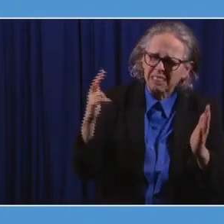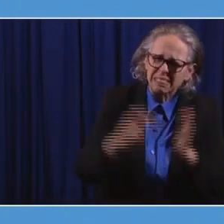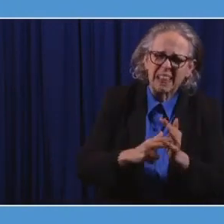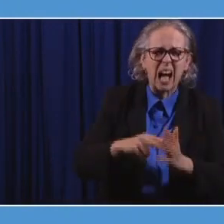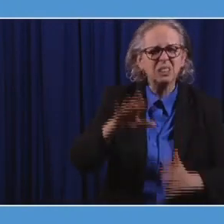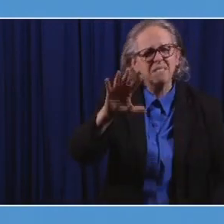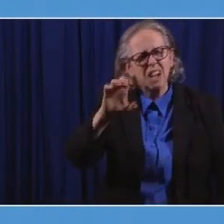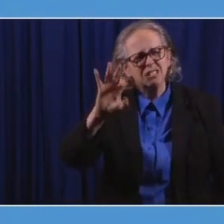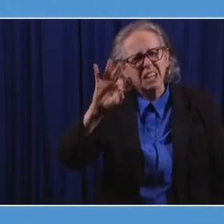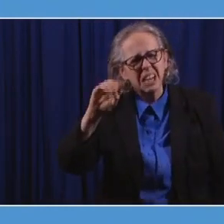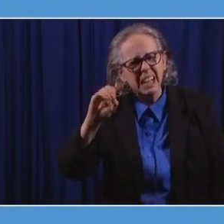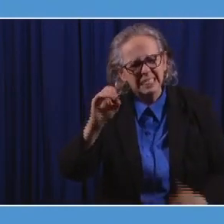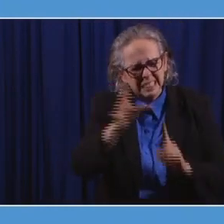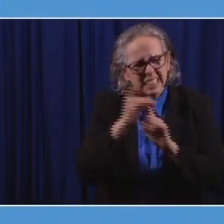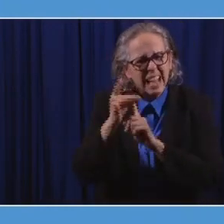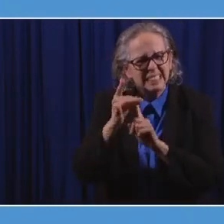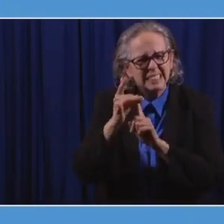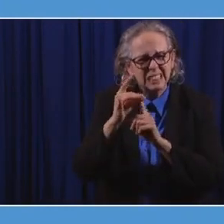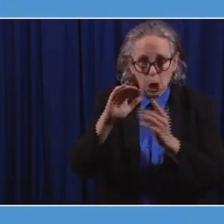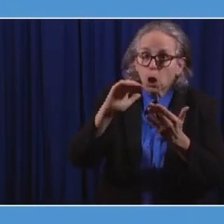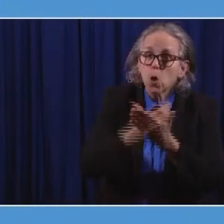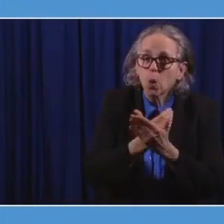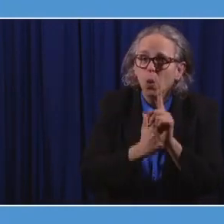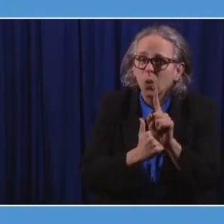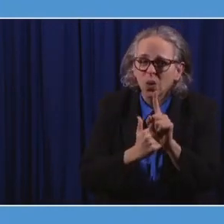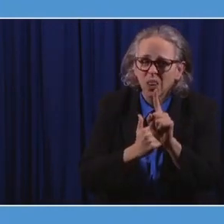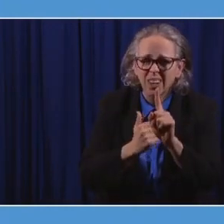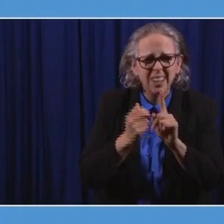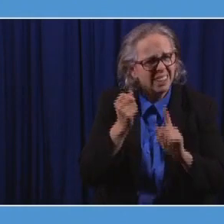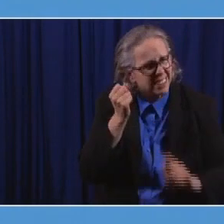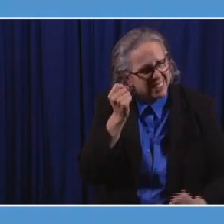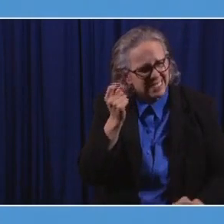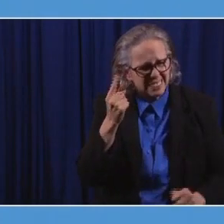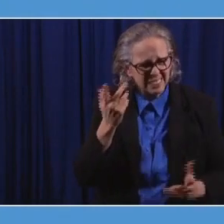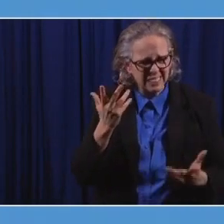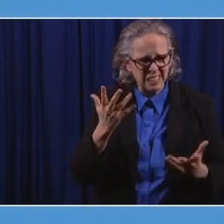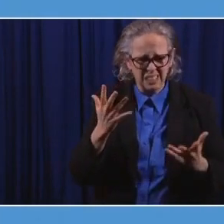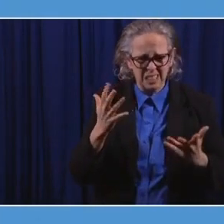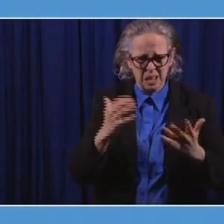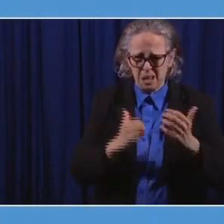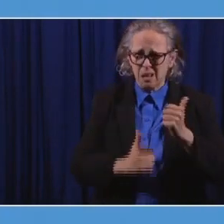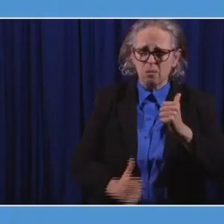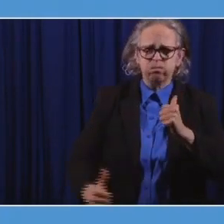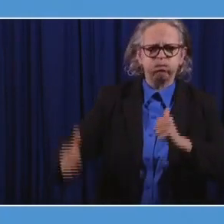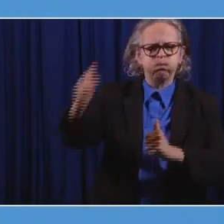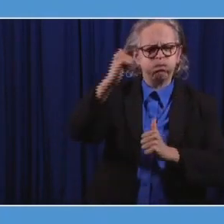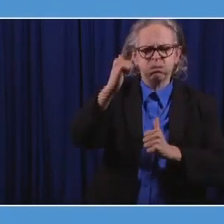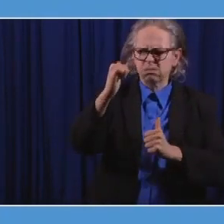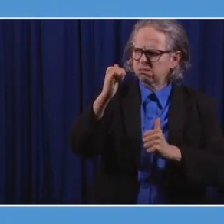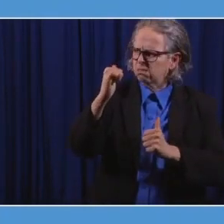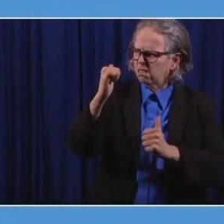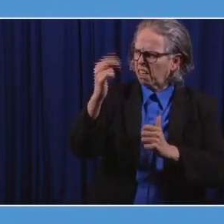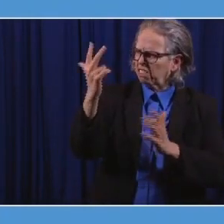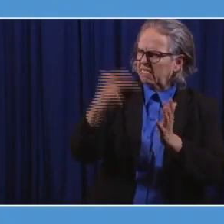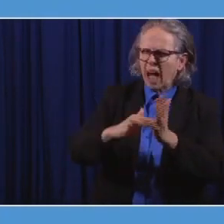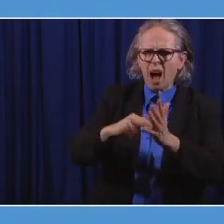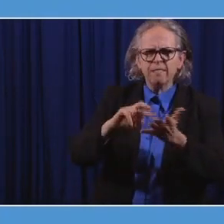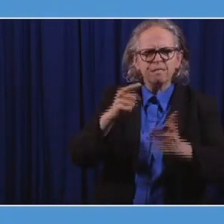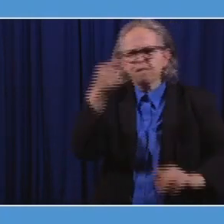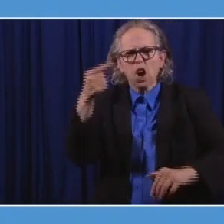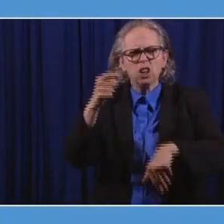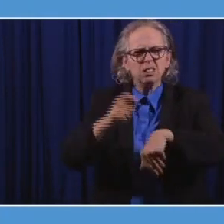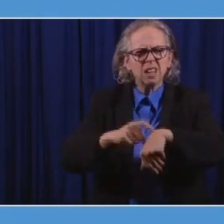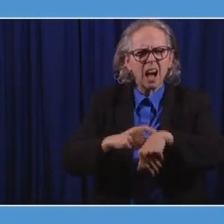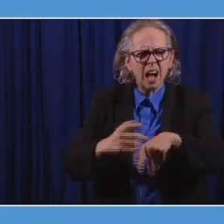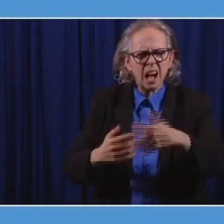cases. This is the first time we've surpassed 3,000 daily cases per day. To put that in perspective, today's